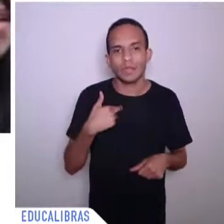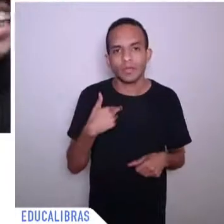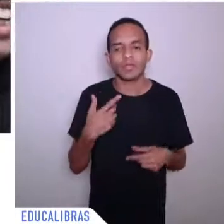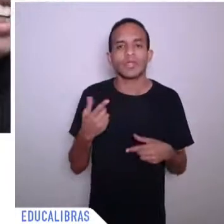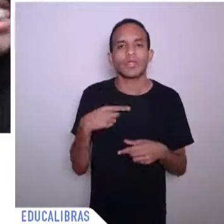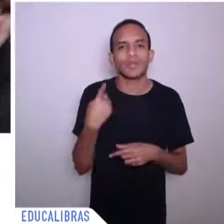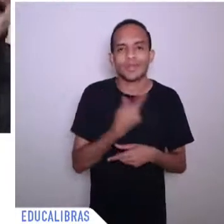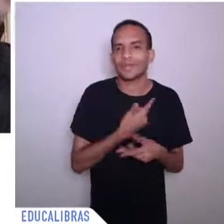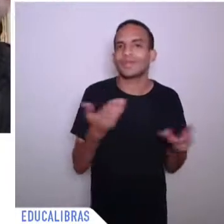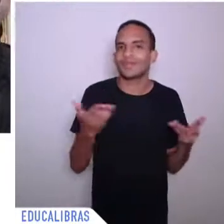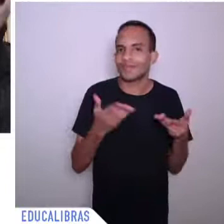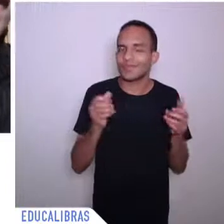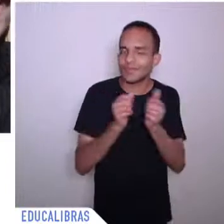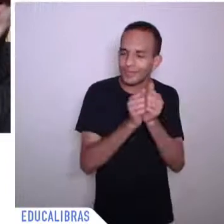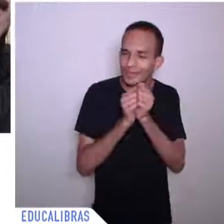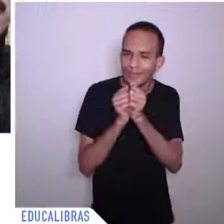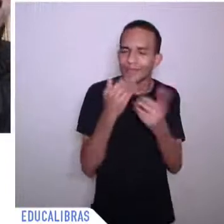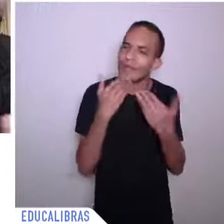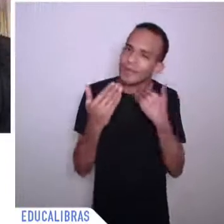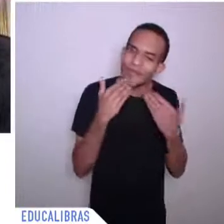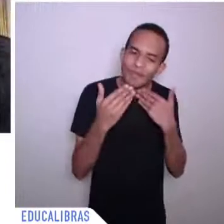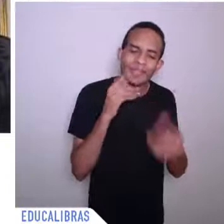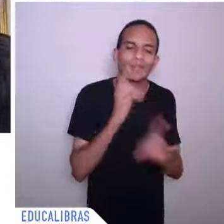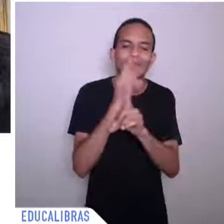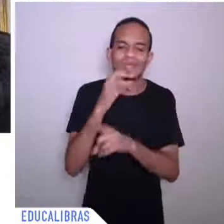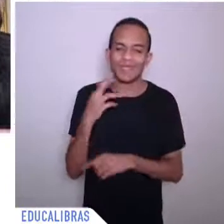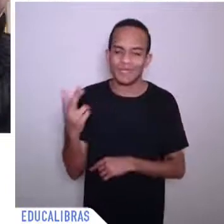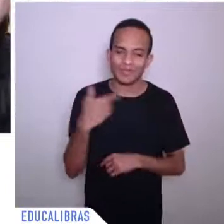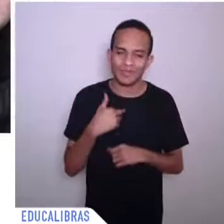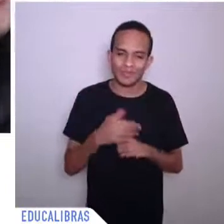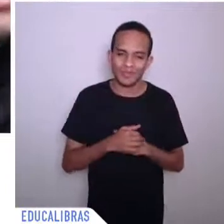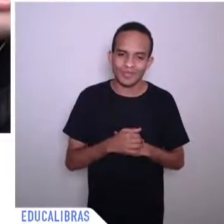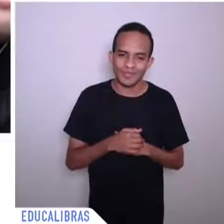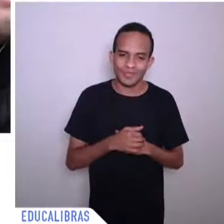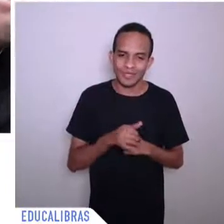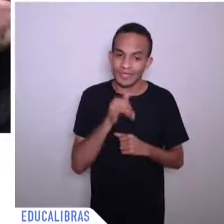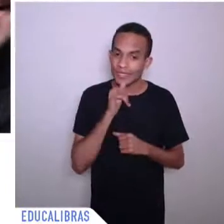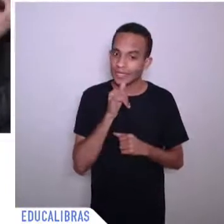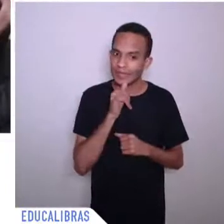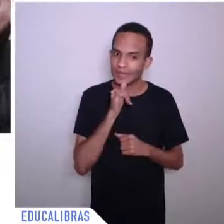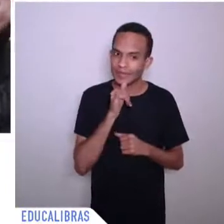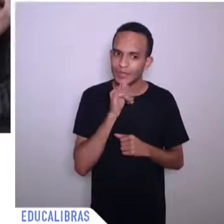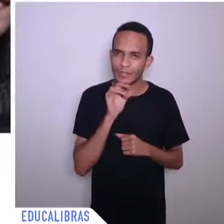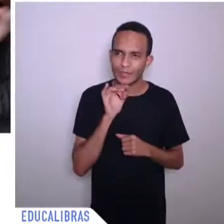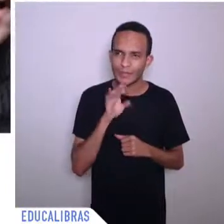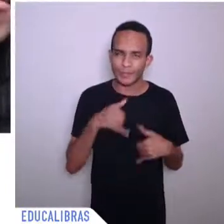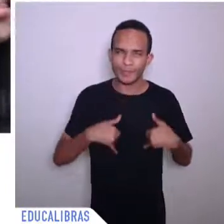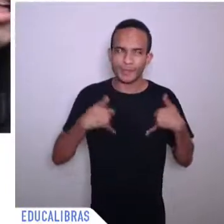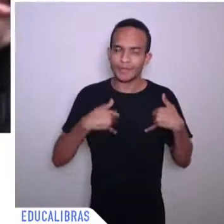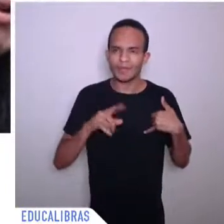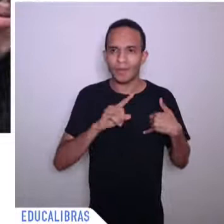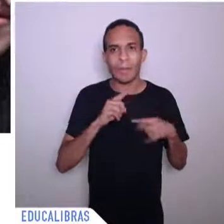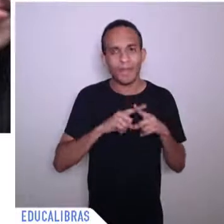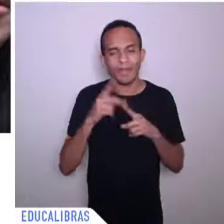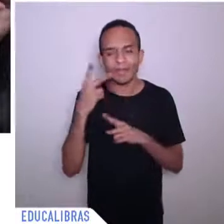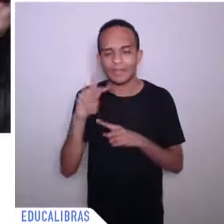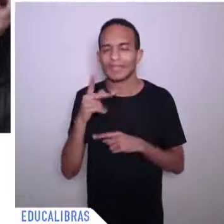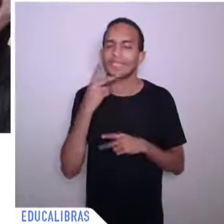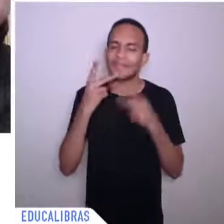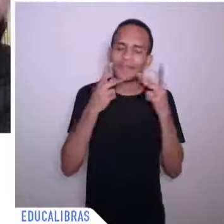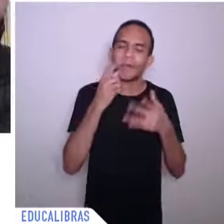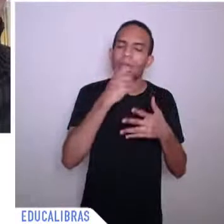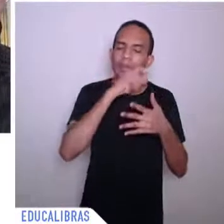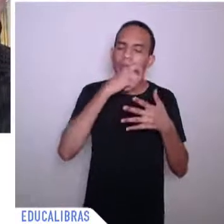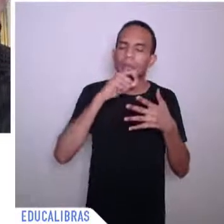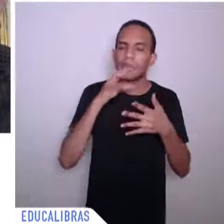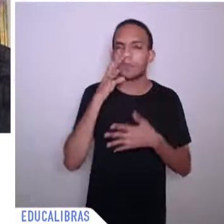So we are looking for this answer, and this is why we are here today. Um, uh,